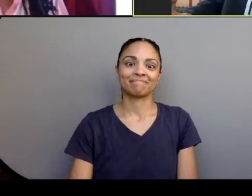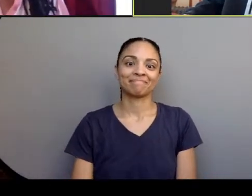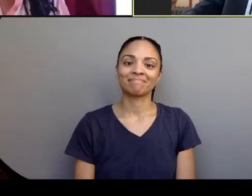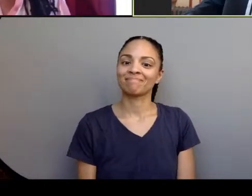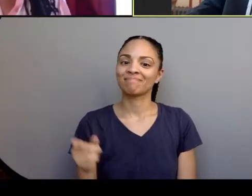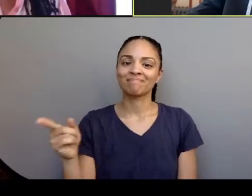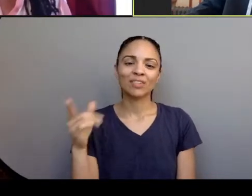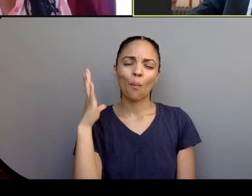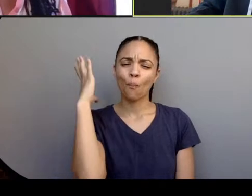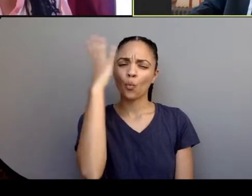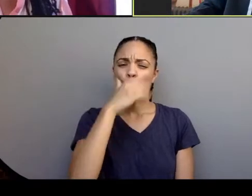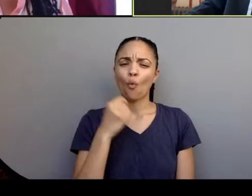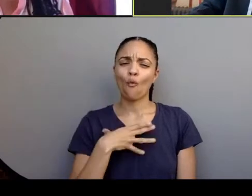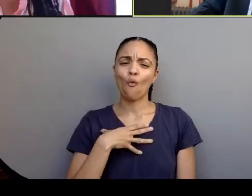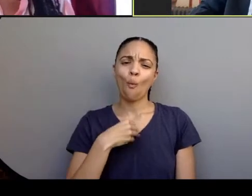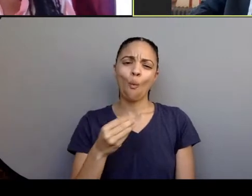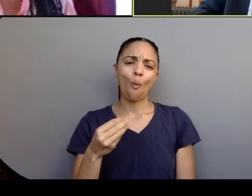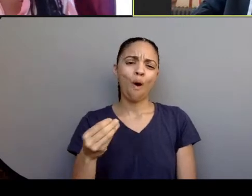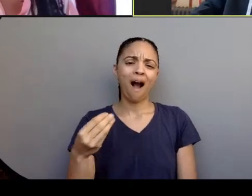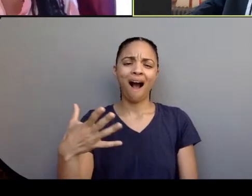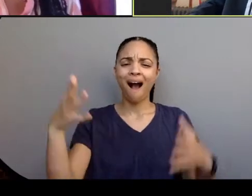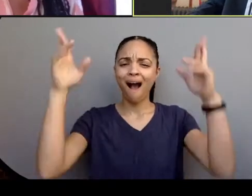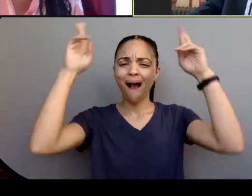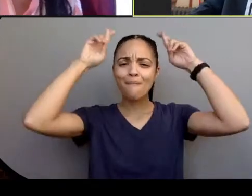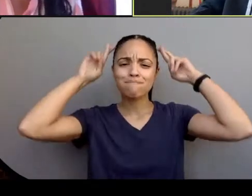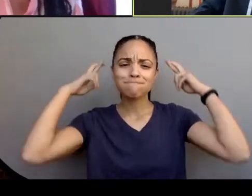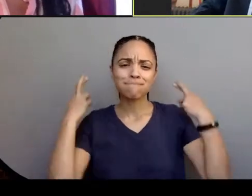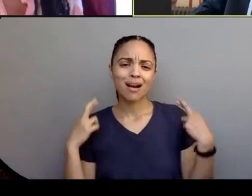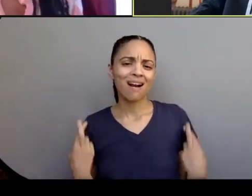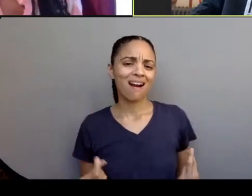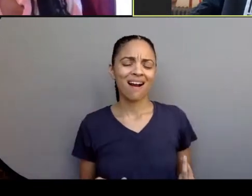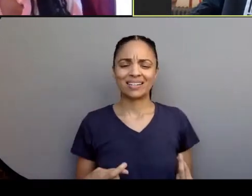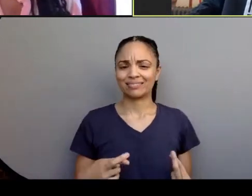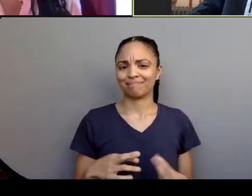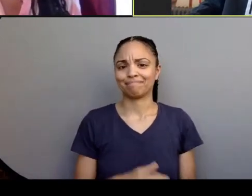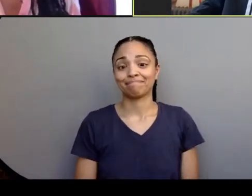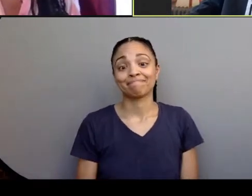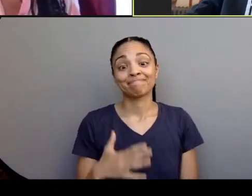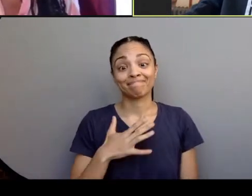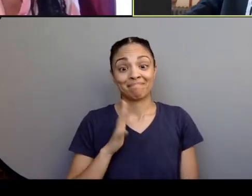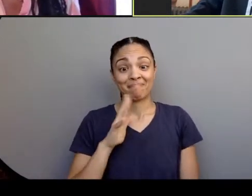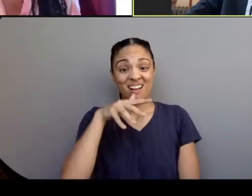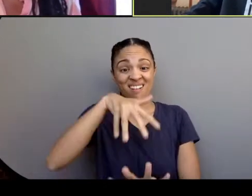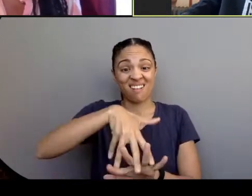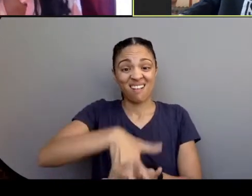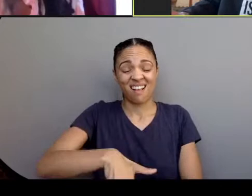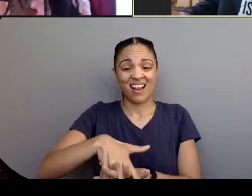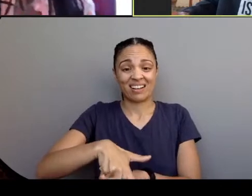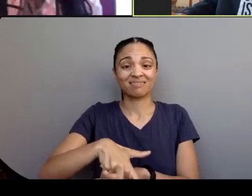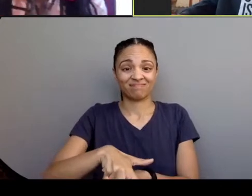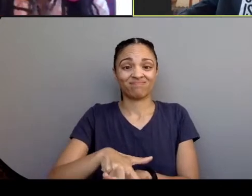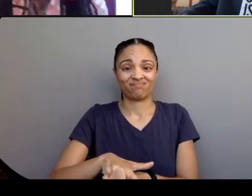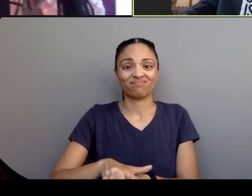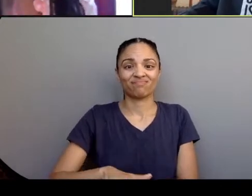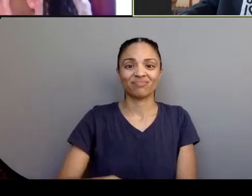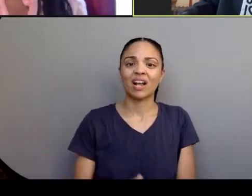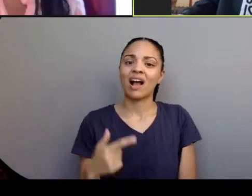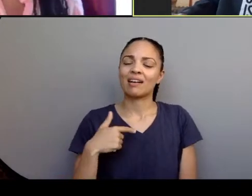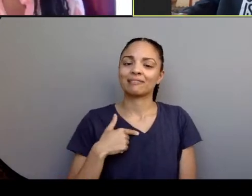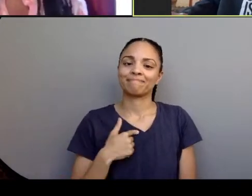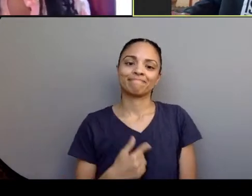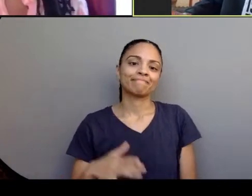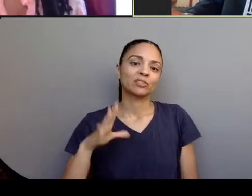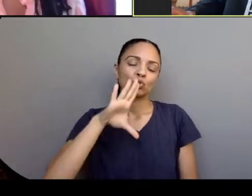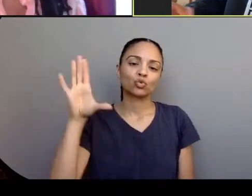all. So my Native American heritage runs deep in the fam. As I speak to you from the stolen land in Harlem, the